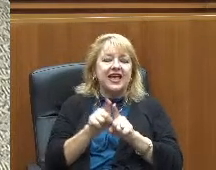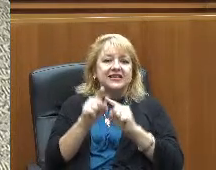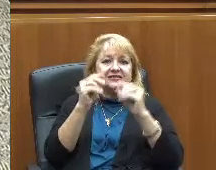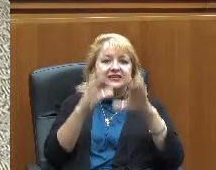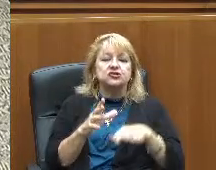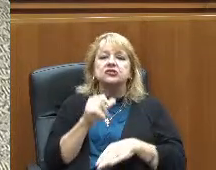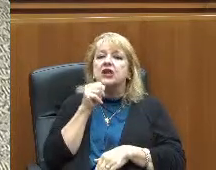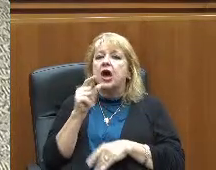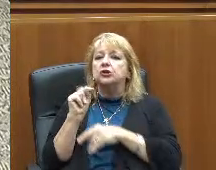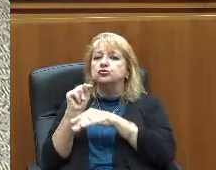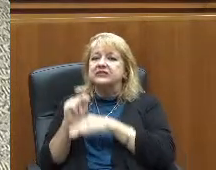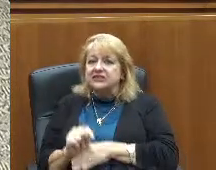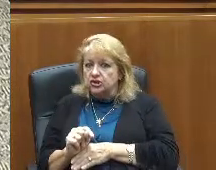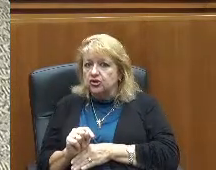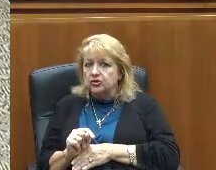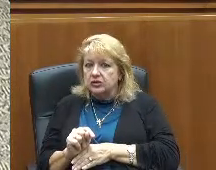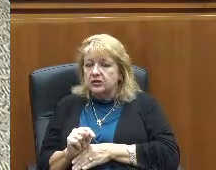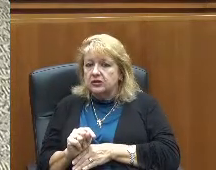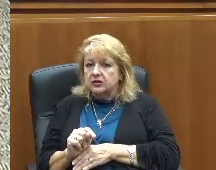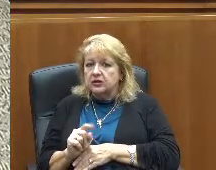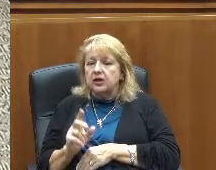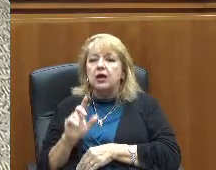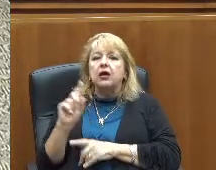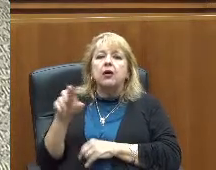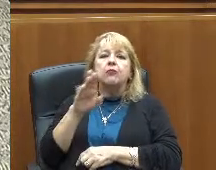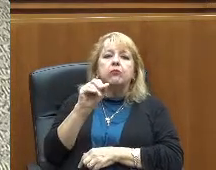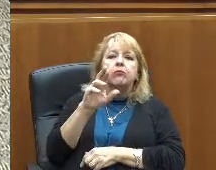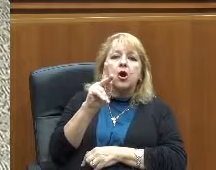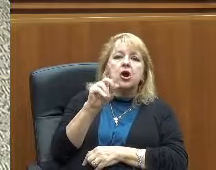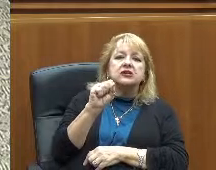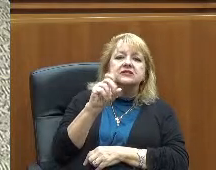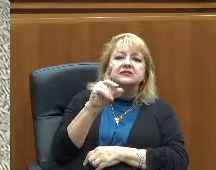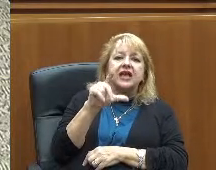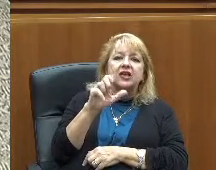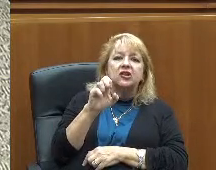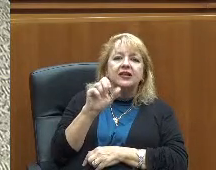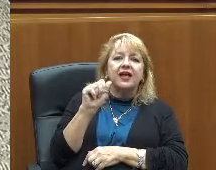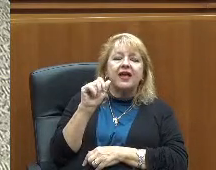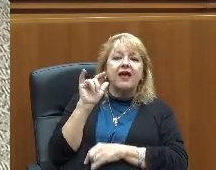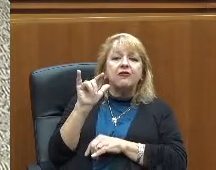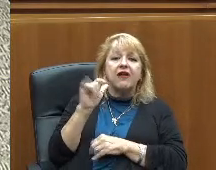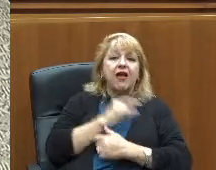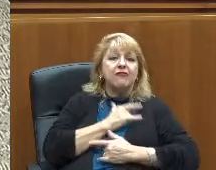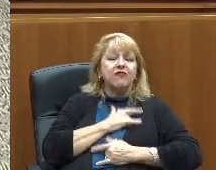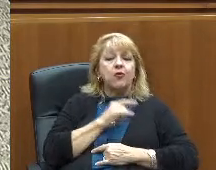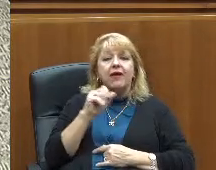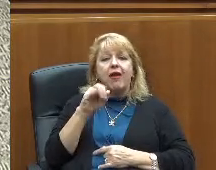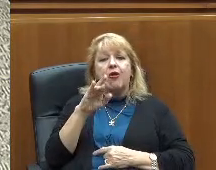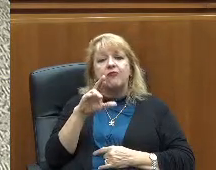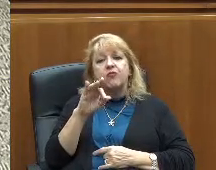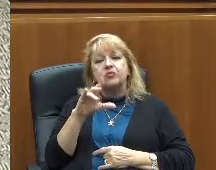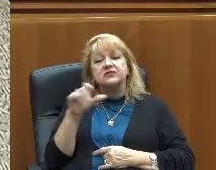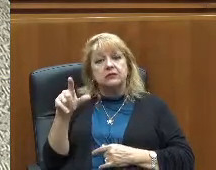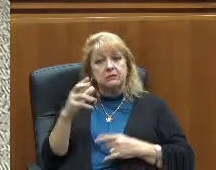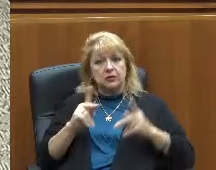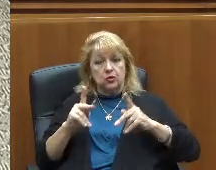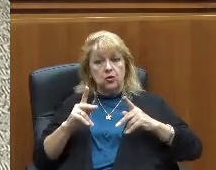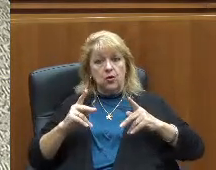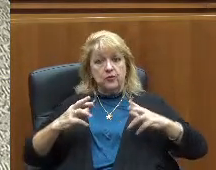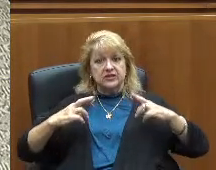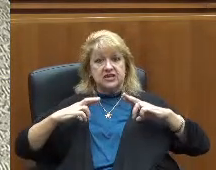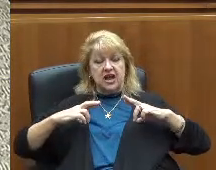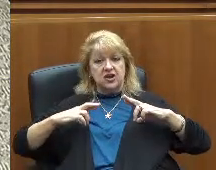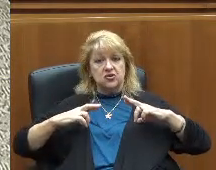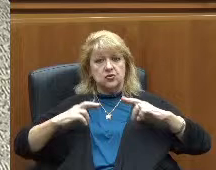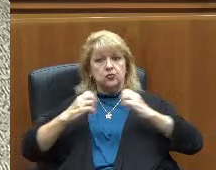non-traditional, we have gone to Barksdale Air Force Base, those retired military people that are coming out with degrees. Have